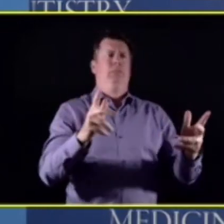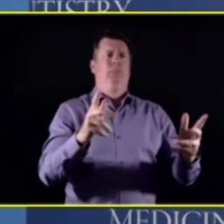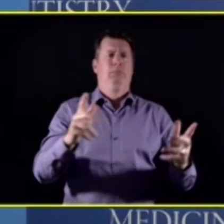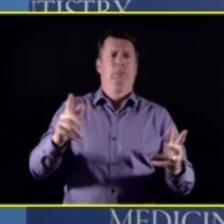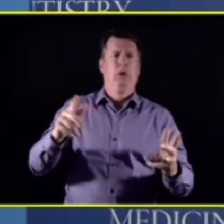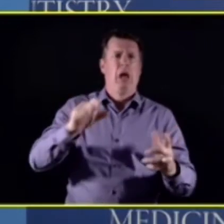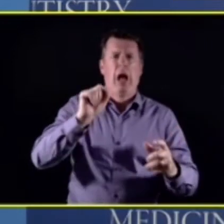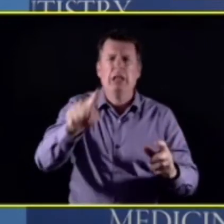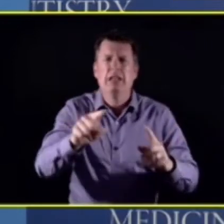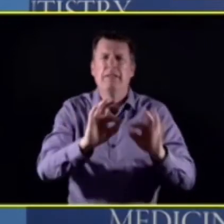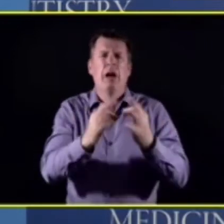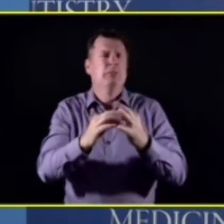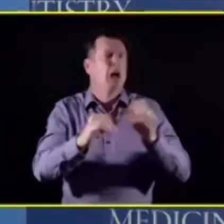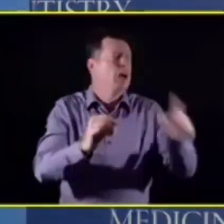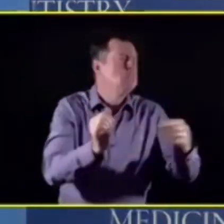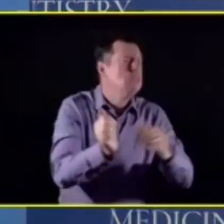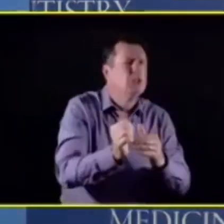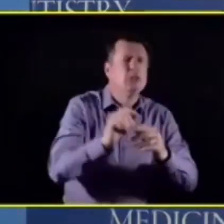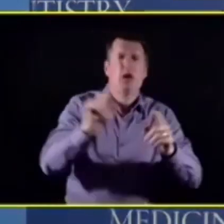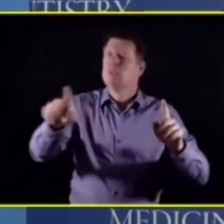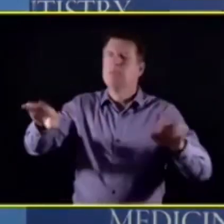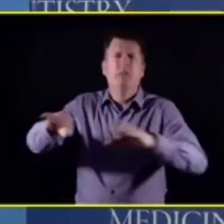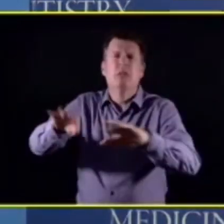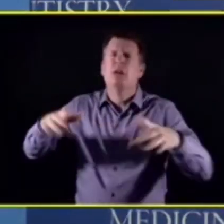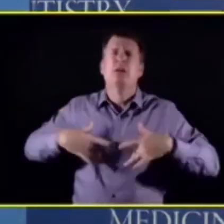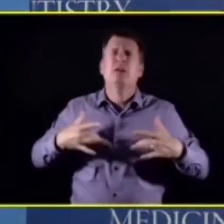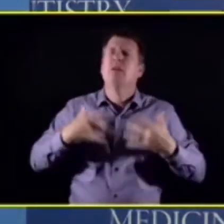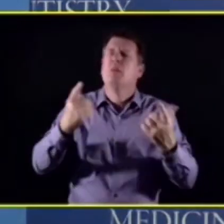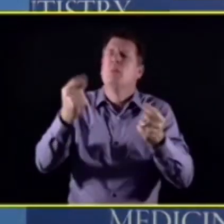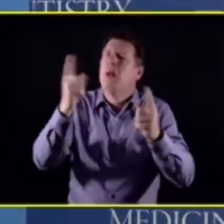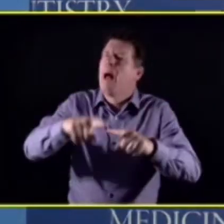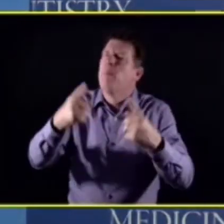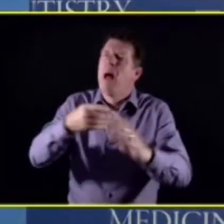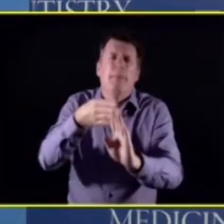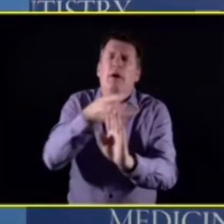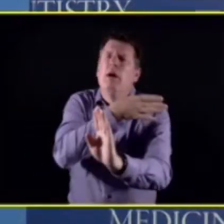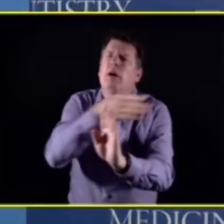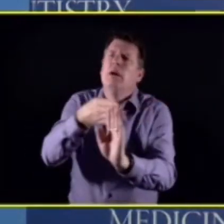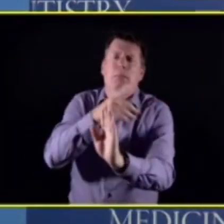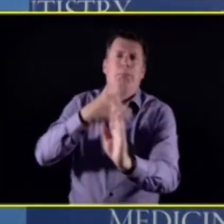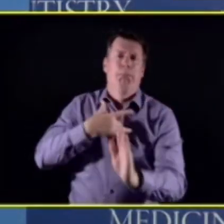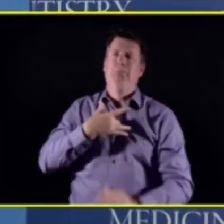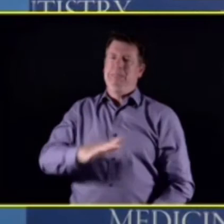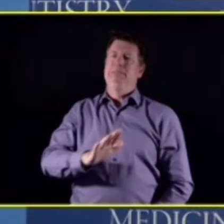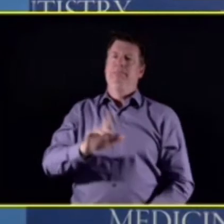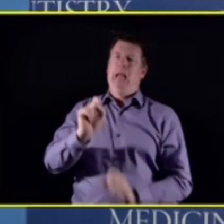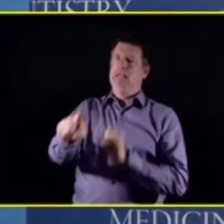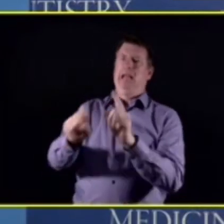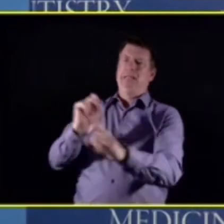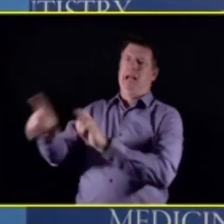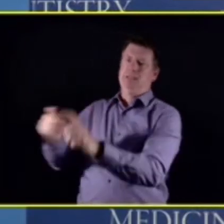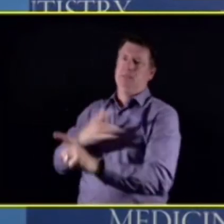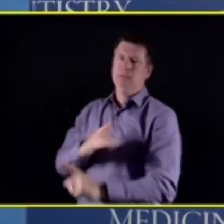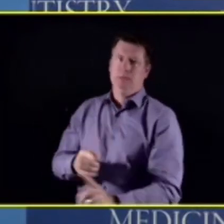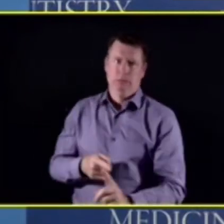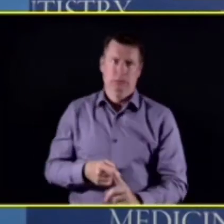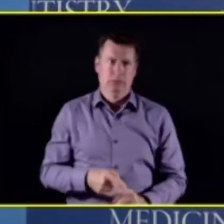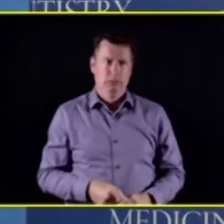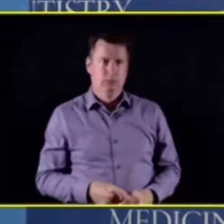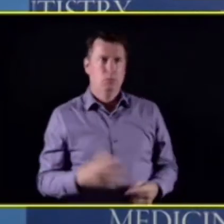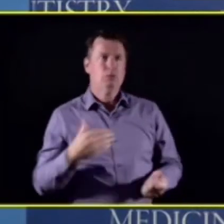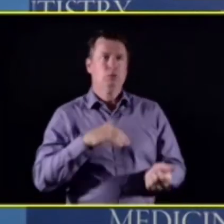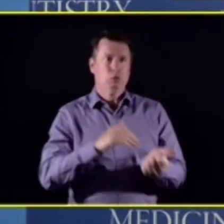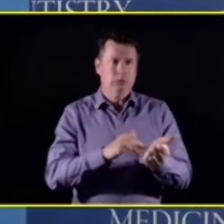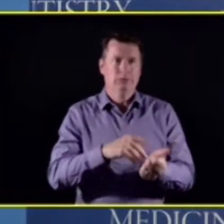remember. And just by contextualizing it that way, it can help people move past that, the just